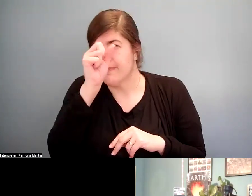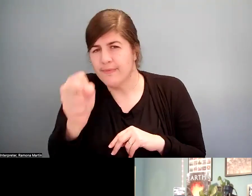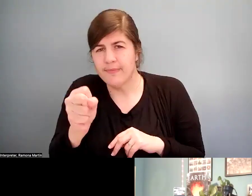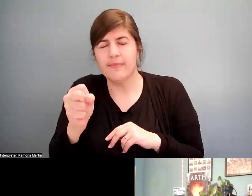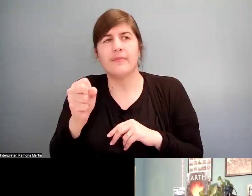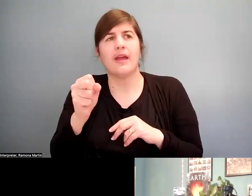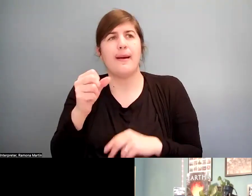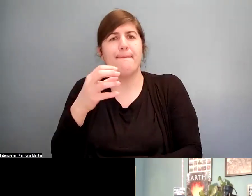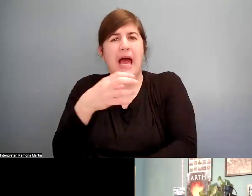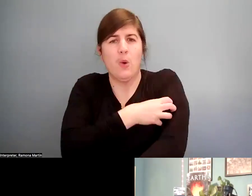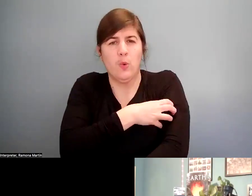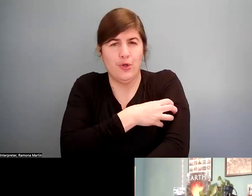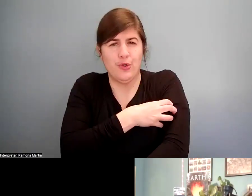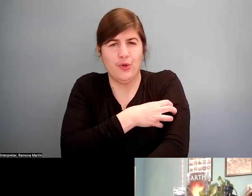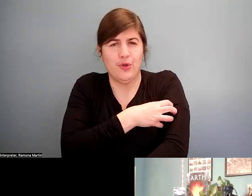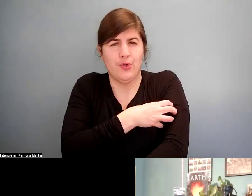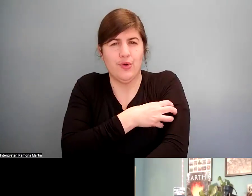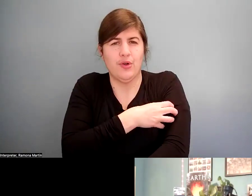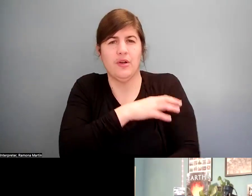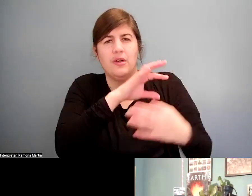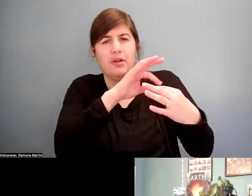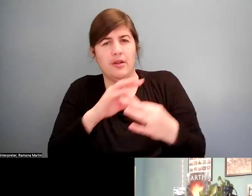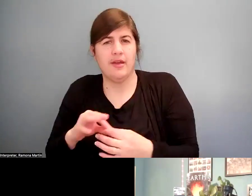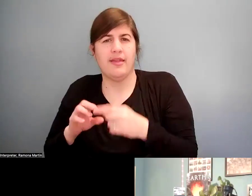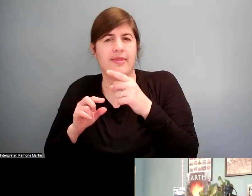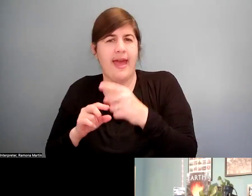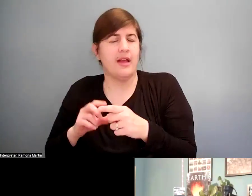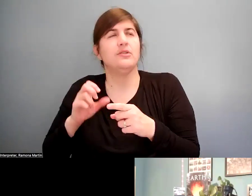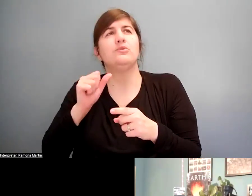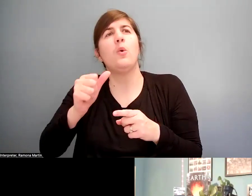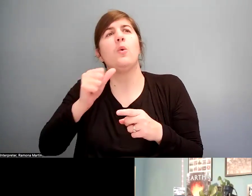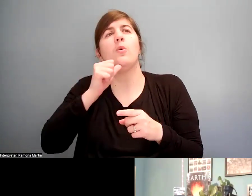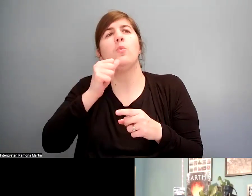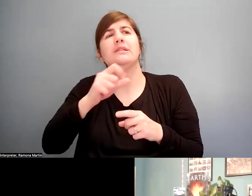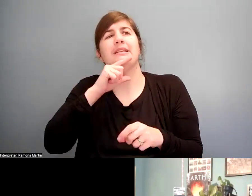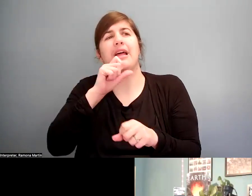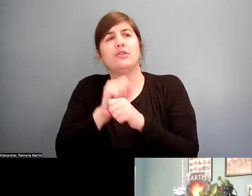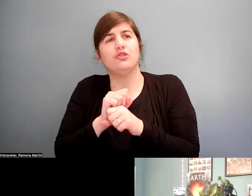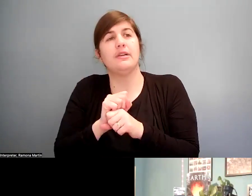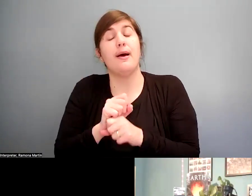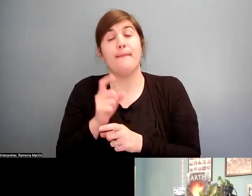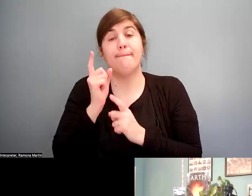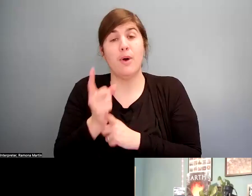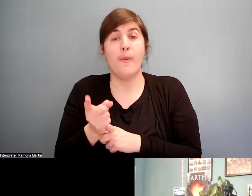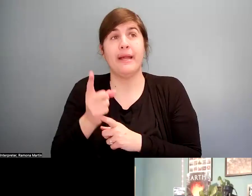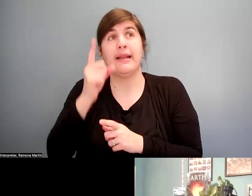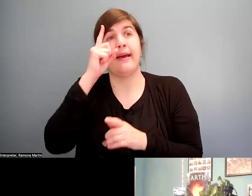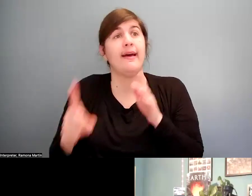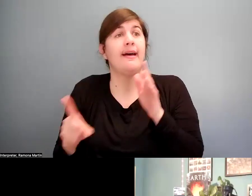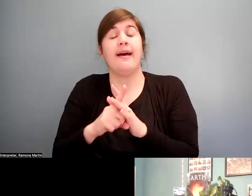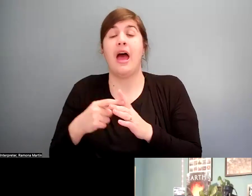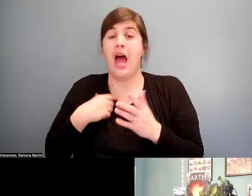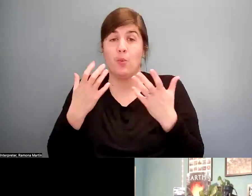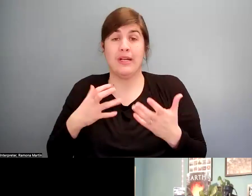the power that went into this event. So it Right. wasn't actually like a moment of deciding I wanted to